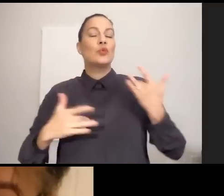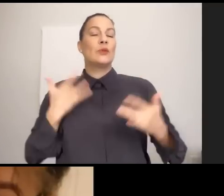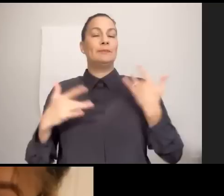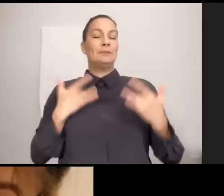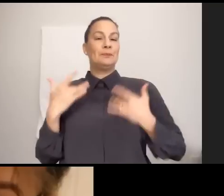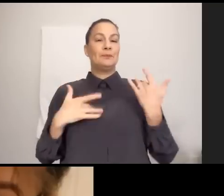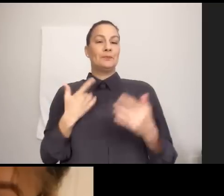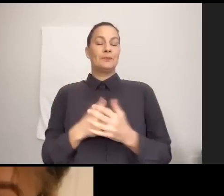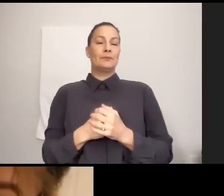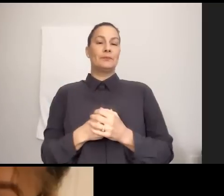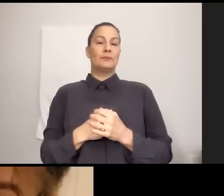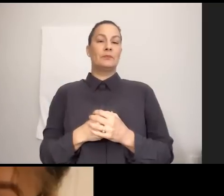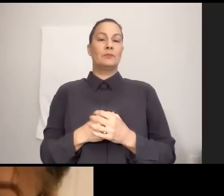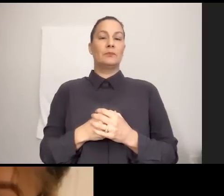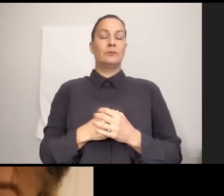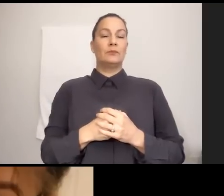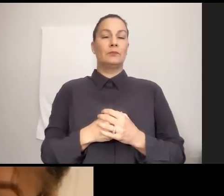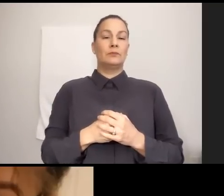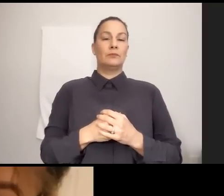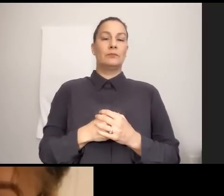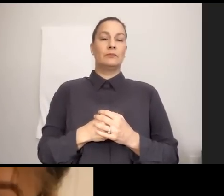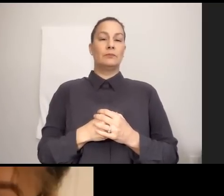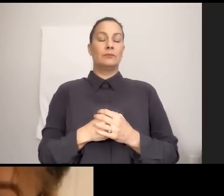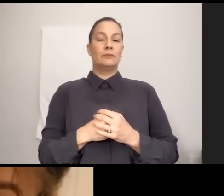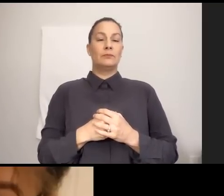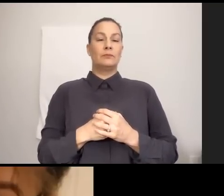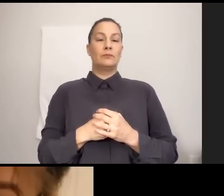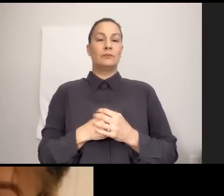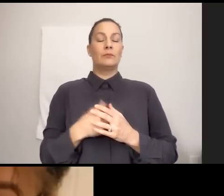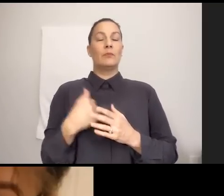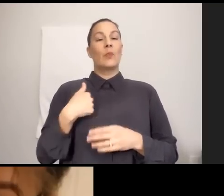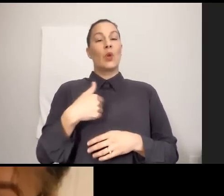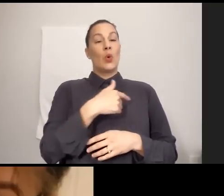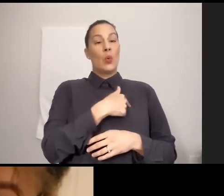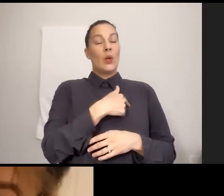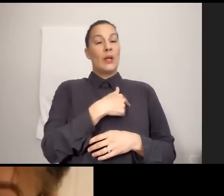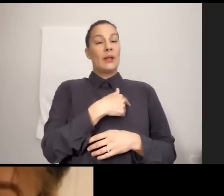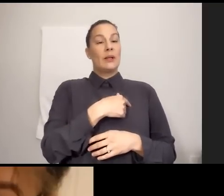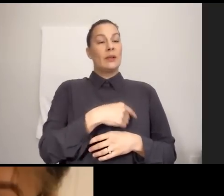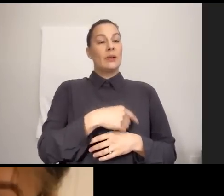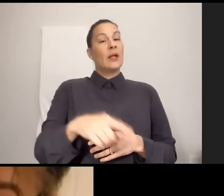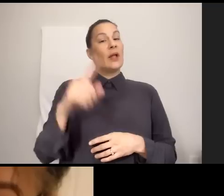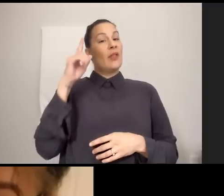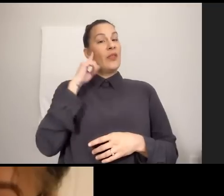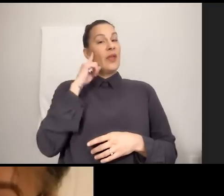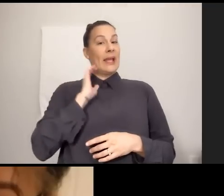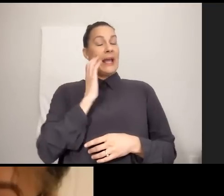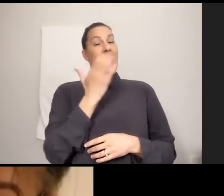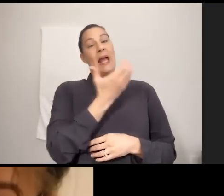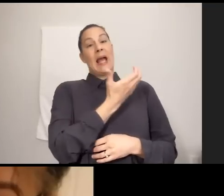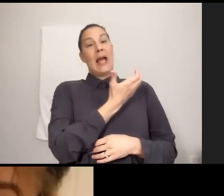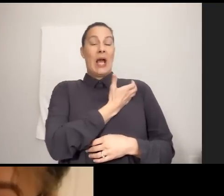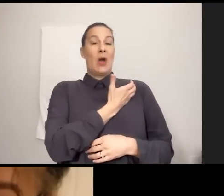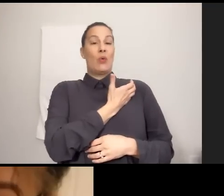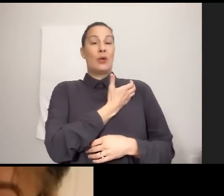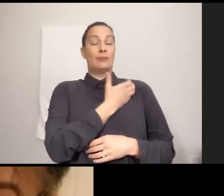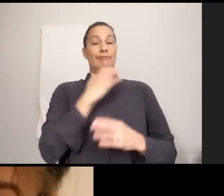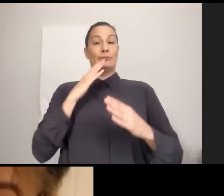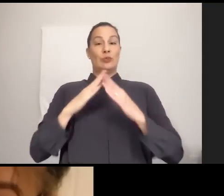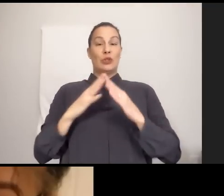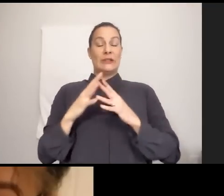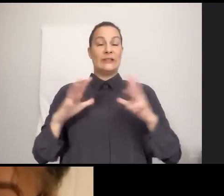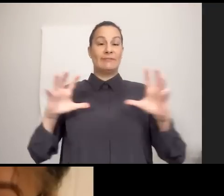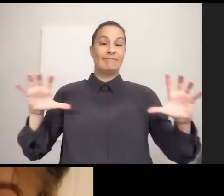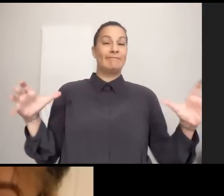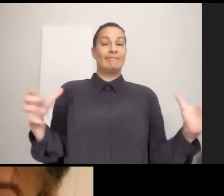Now let us say something else. We also believe our sense of solidarity and resistance needs to be strengthened by